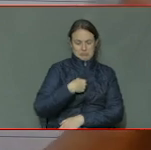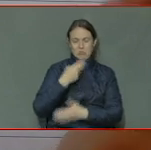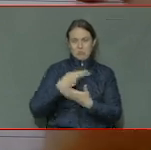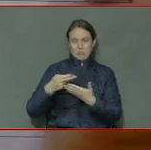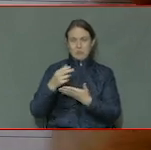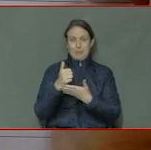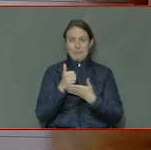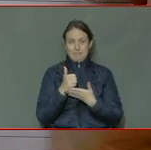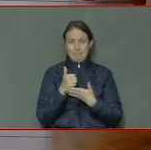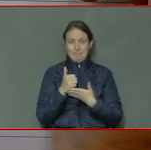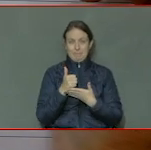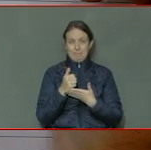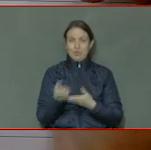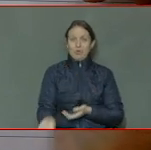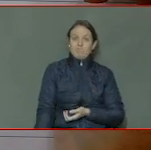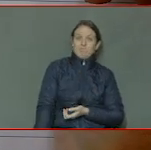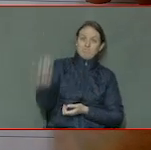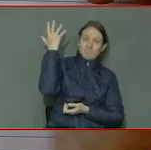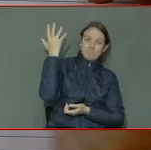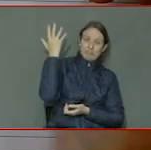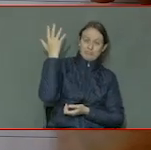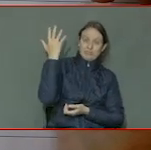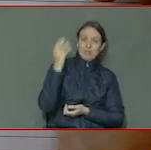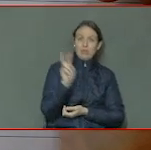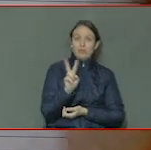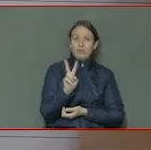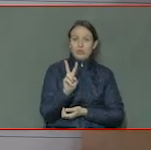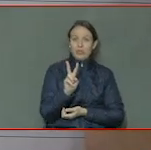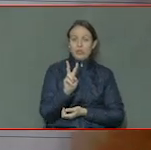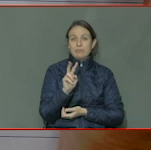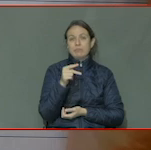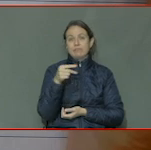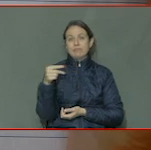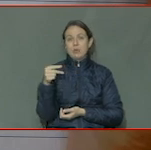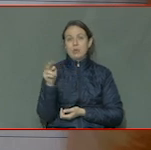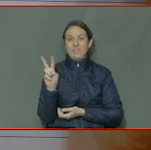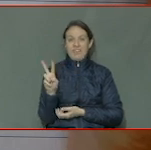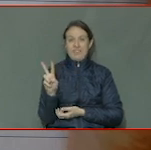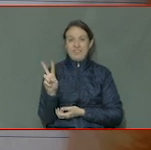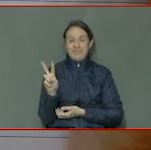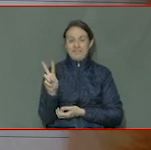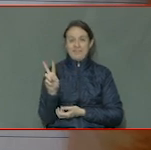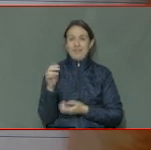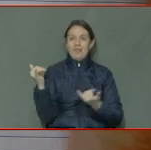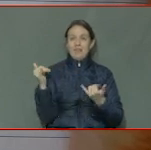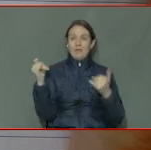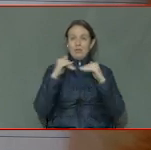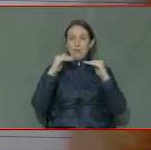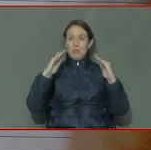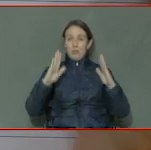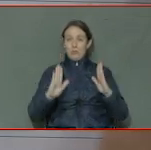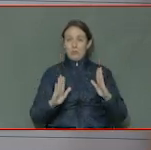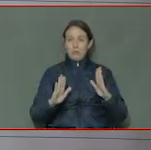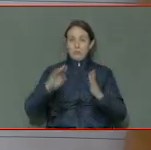is thrown vertically upwards with a velocity V from the edge of a roof of a 40-meter